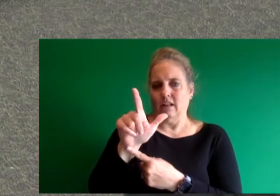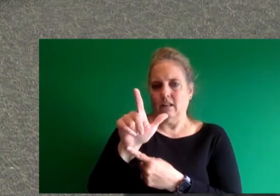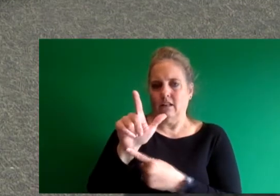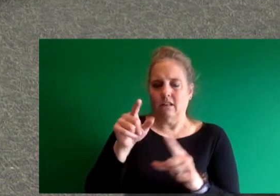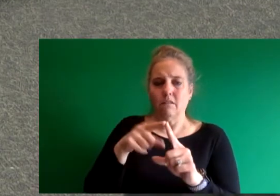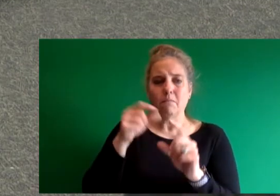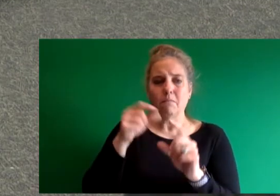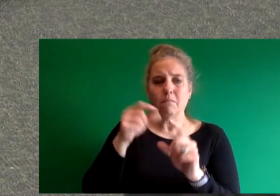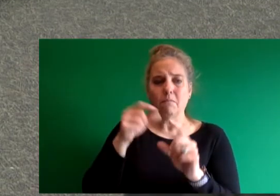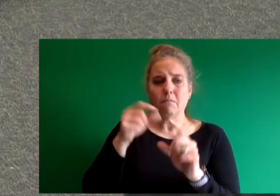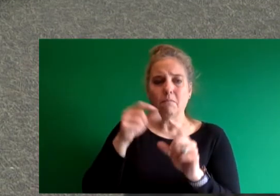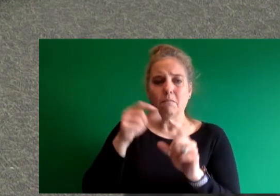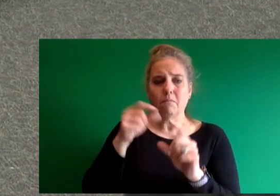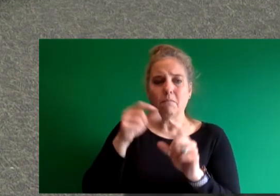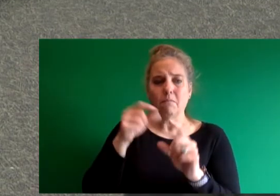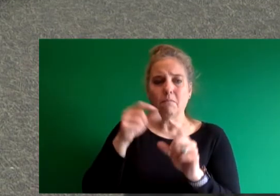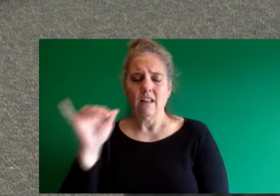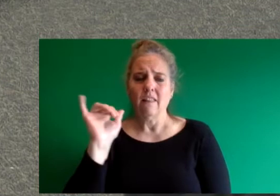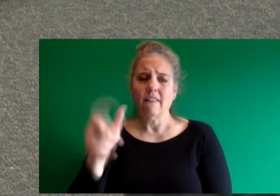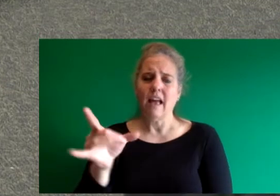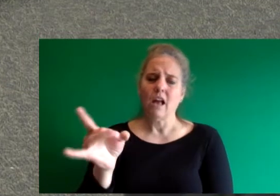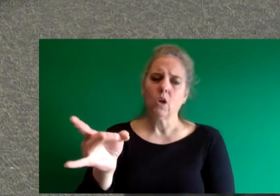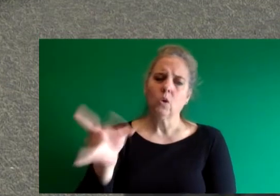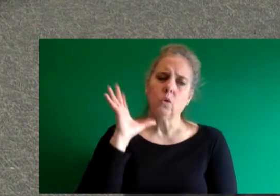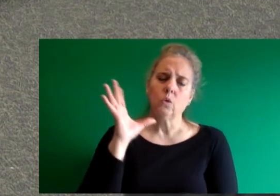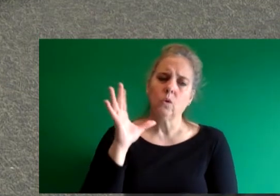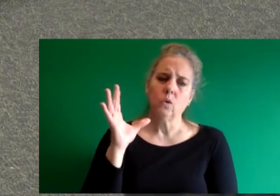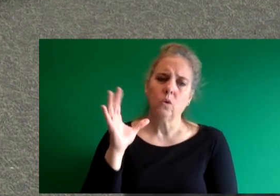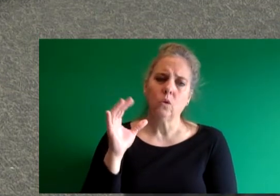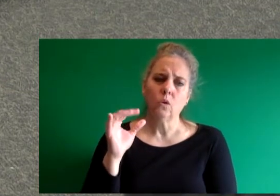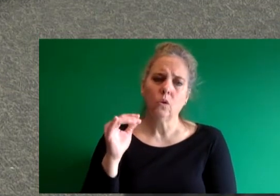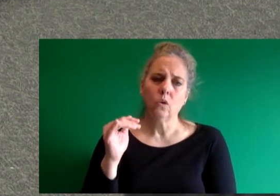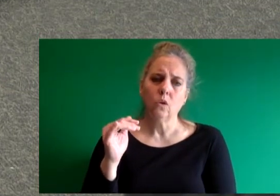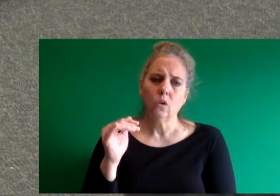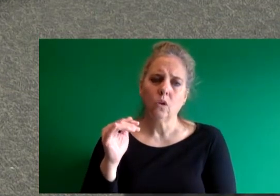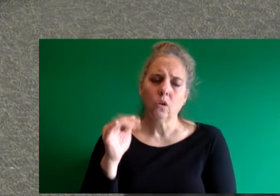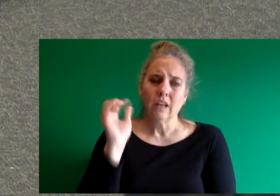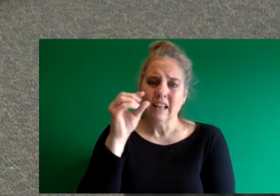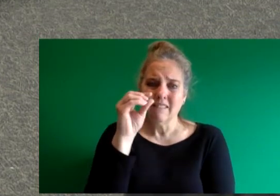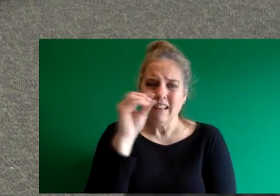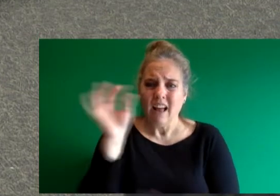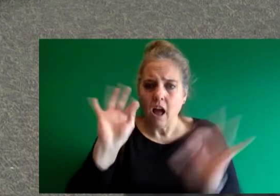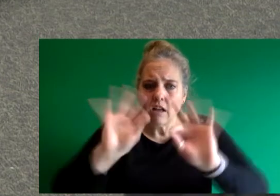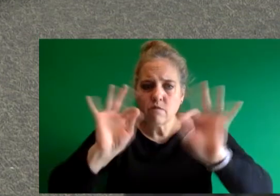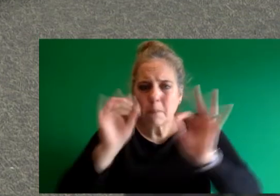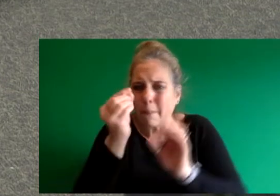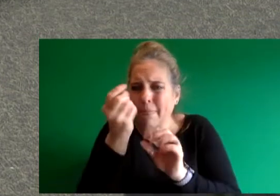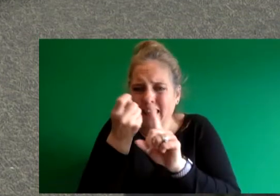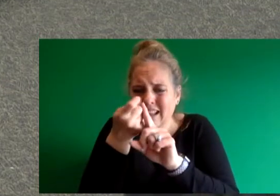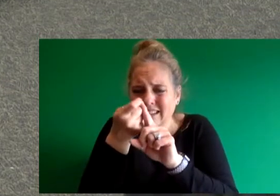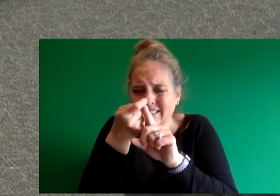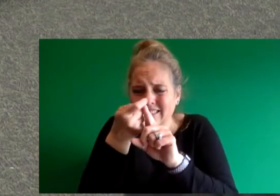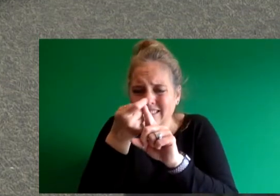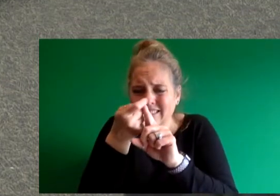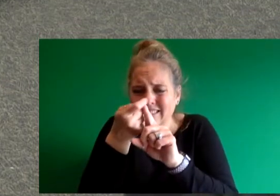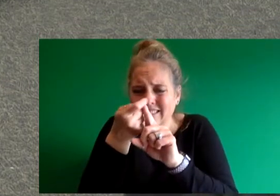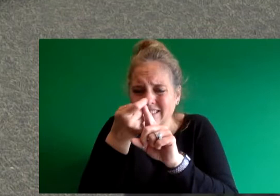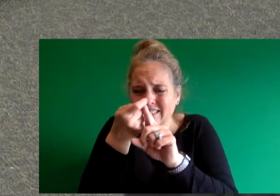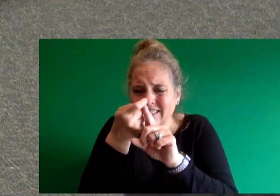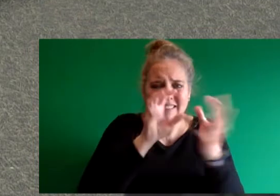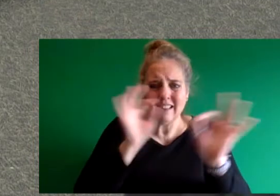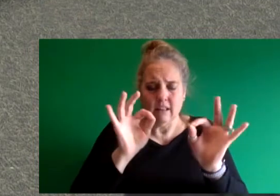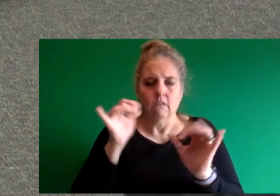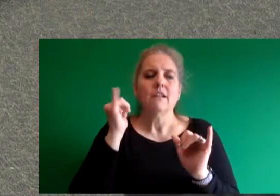cease breathing, and it takes an immediate response. Now, the problem with what we're seeing with fentanyl is because of the potency, it's taking more than just one dose